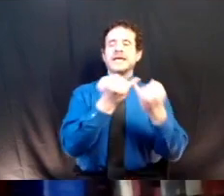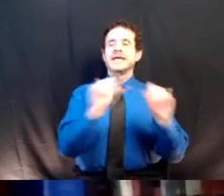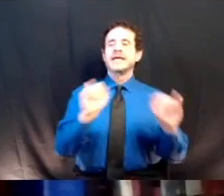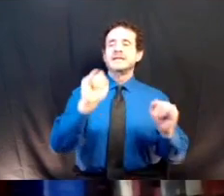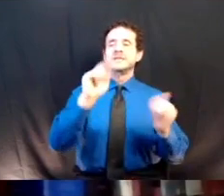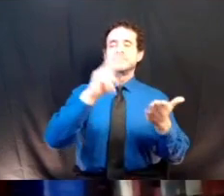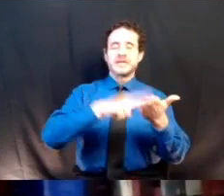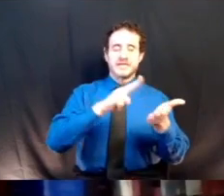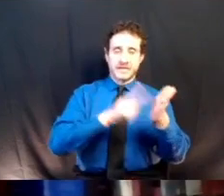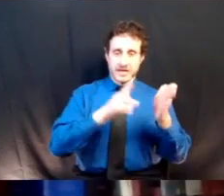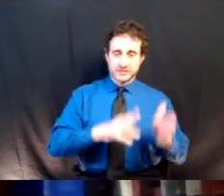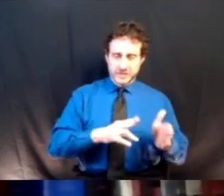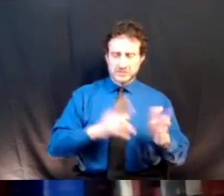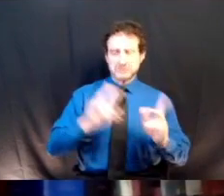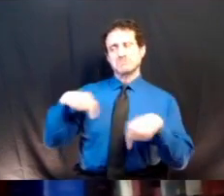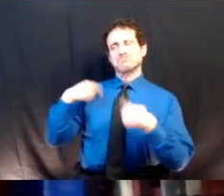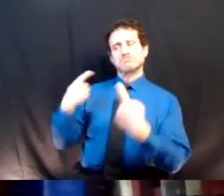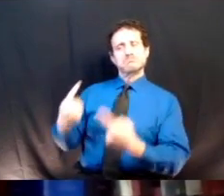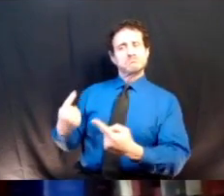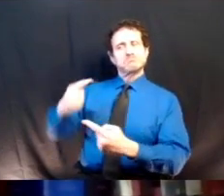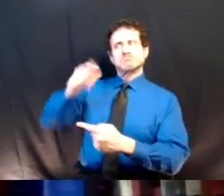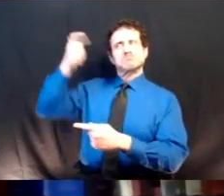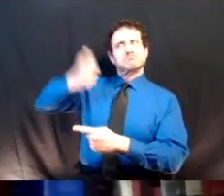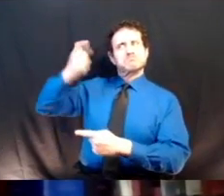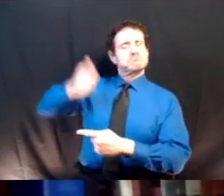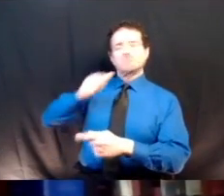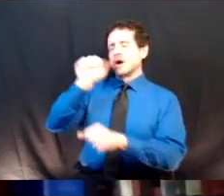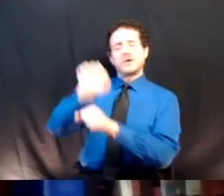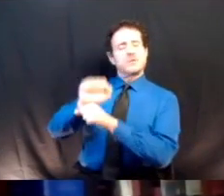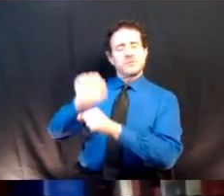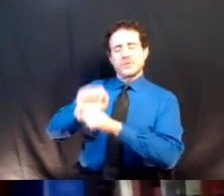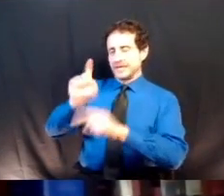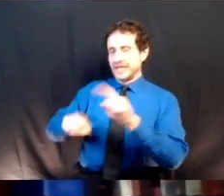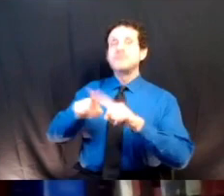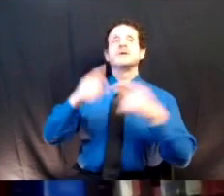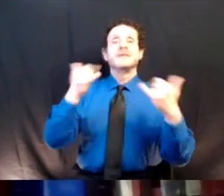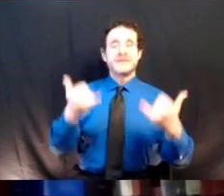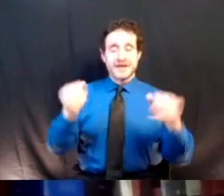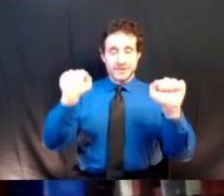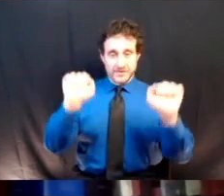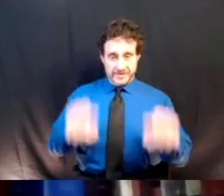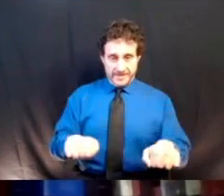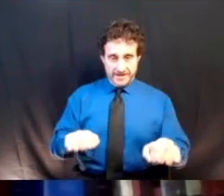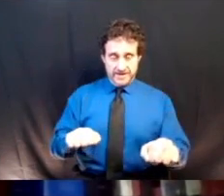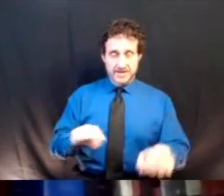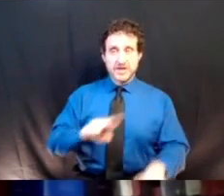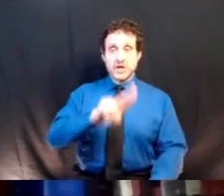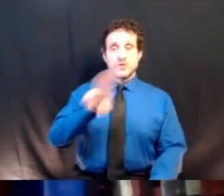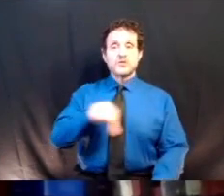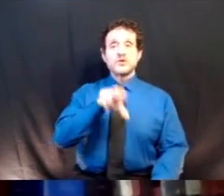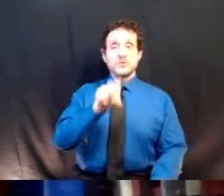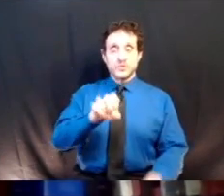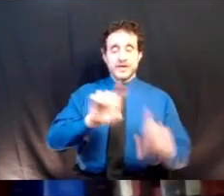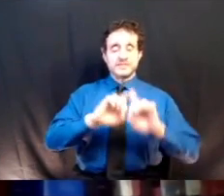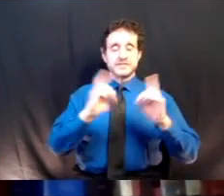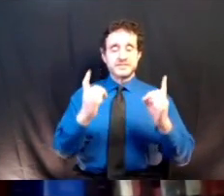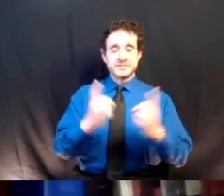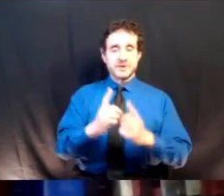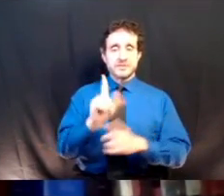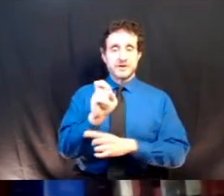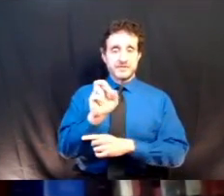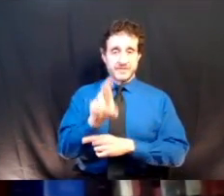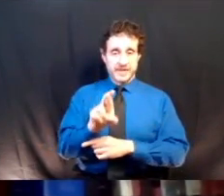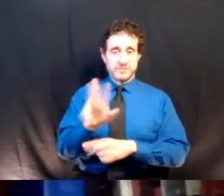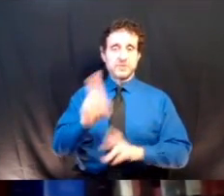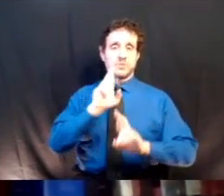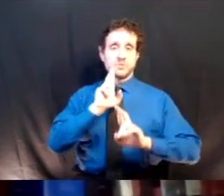for traditional unemployment benefits. Per the U.S. Department of Labor reporting policy,